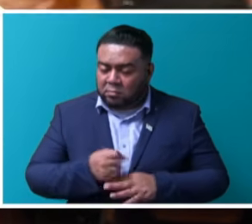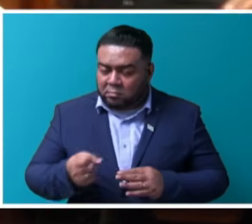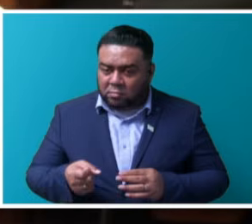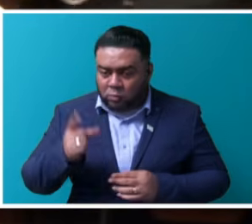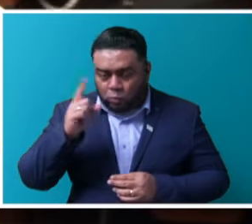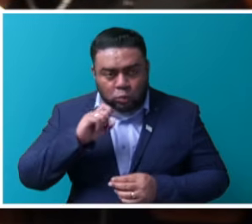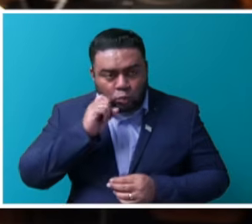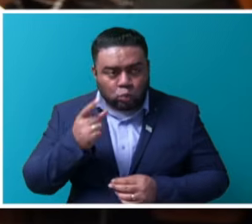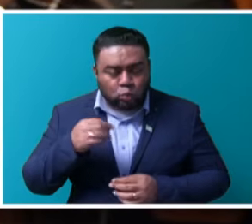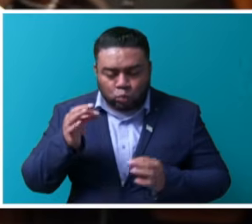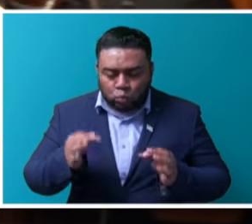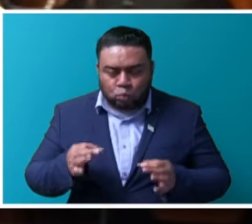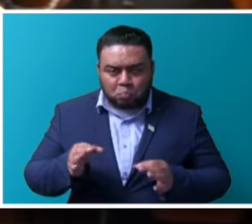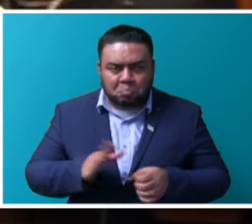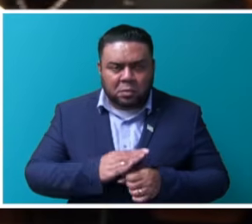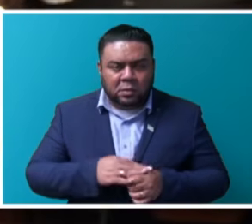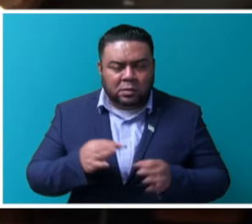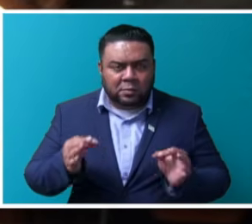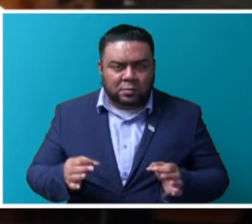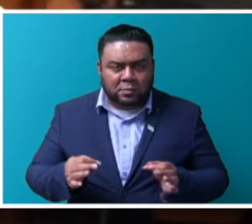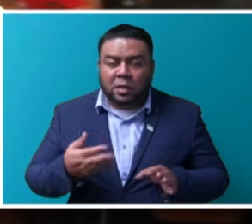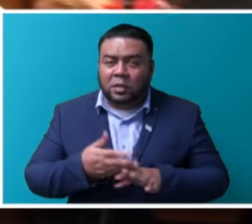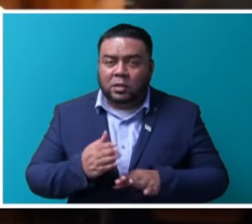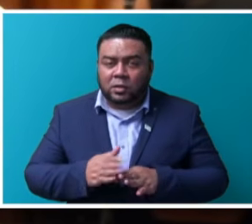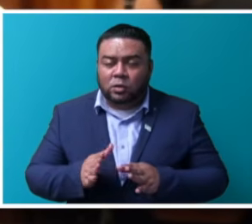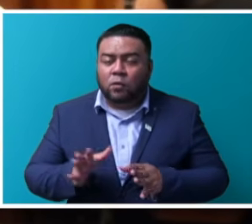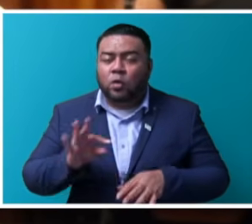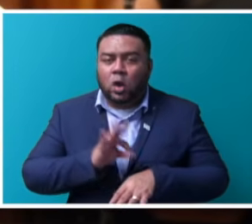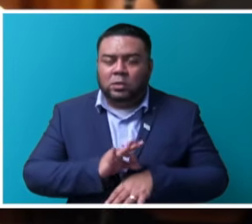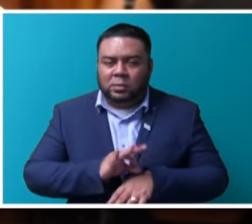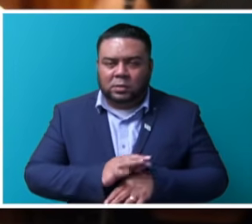will soon make a decision on the new site for the hospital.